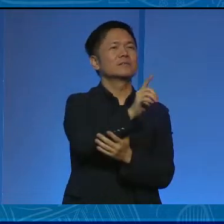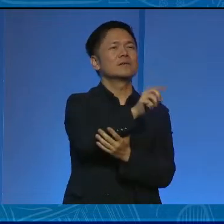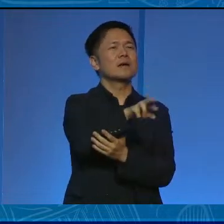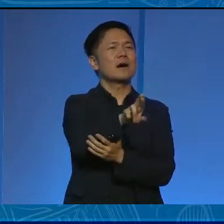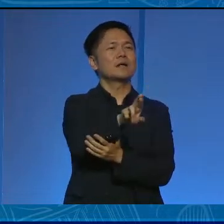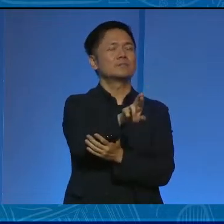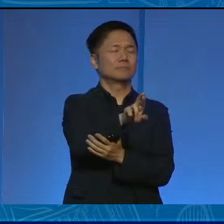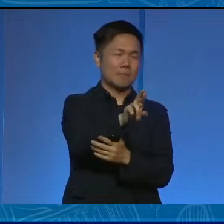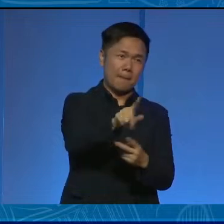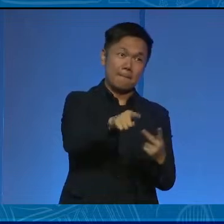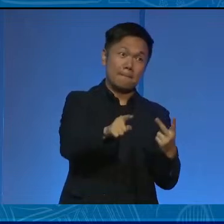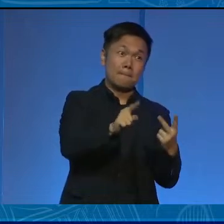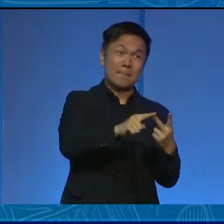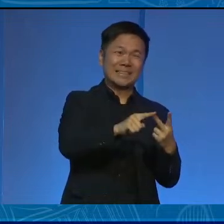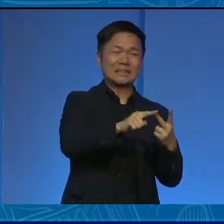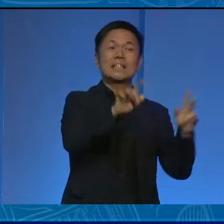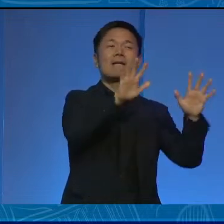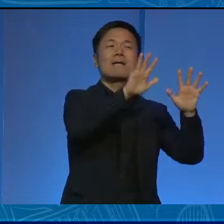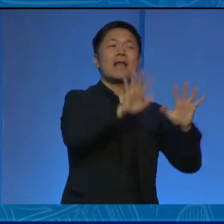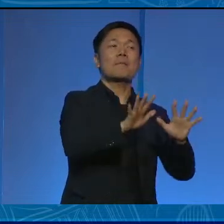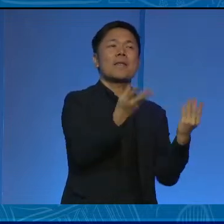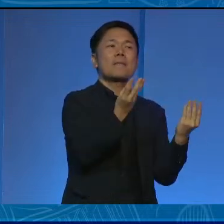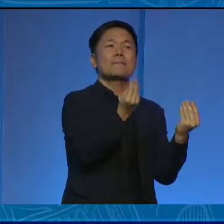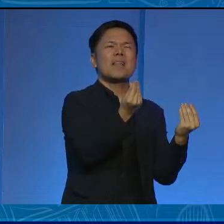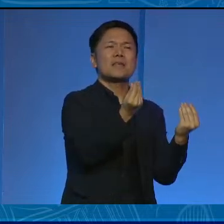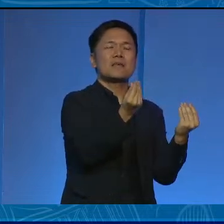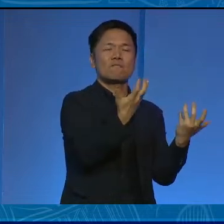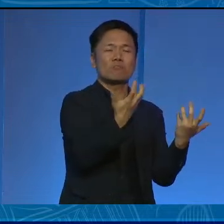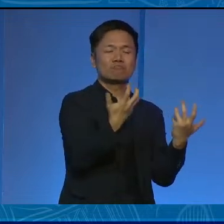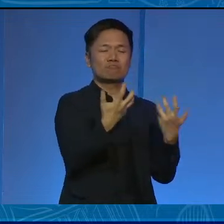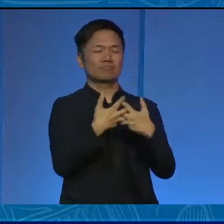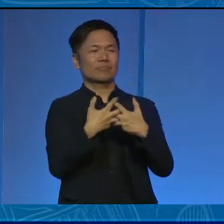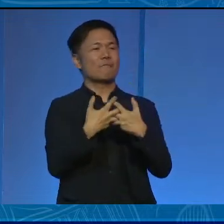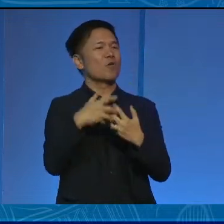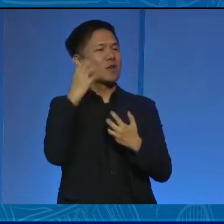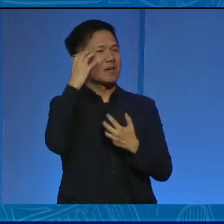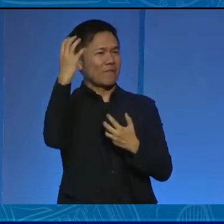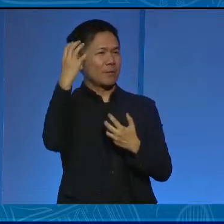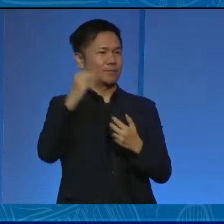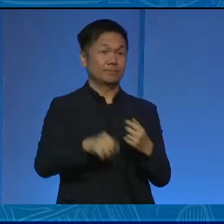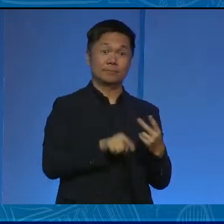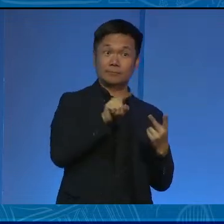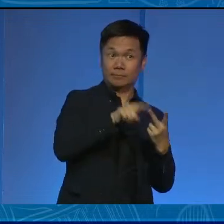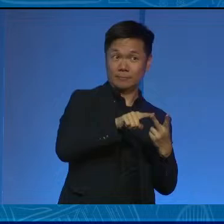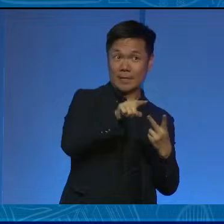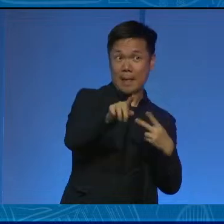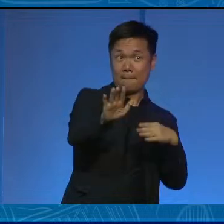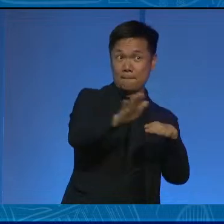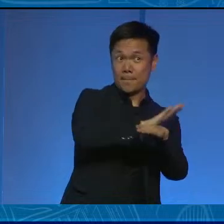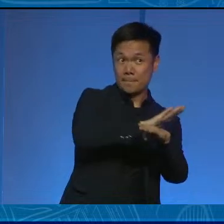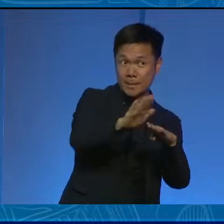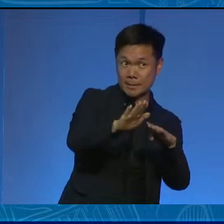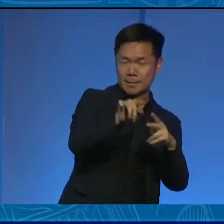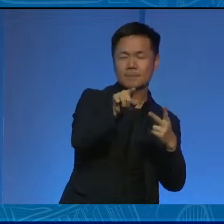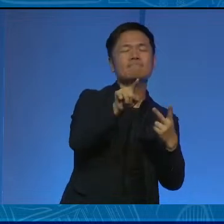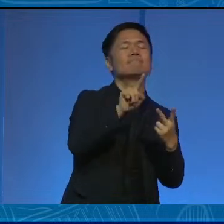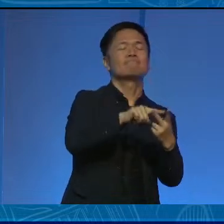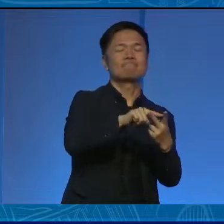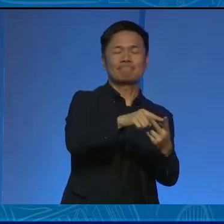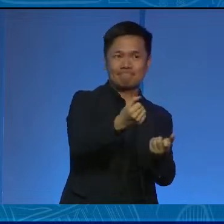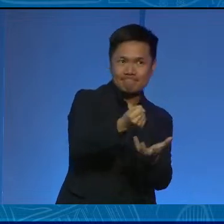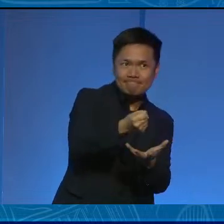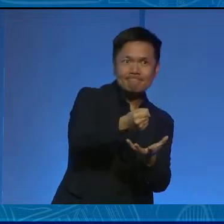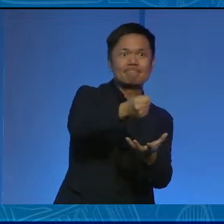more accessible climate financing for adaptation. Private capital can and should be further